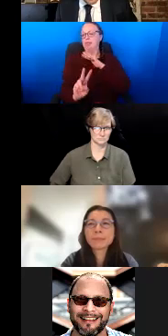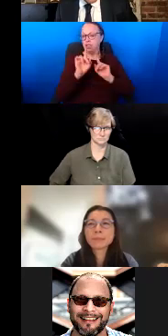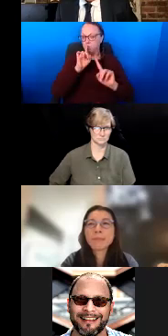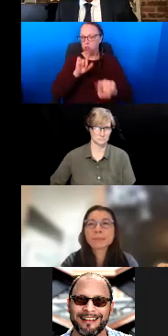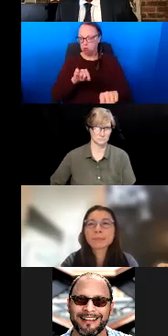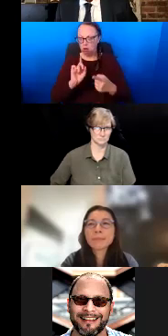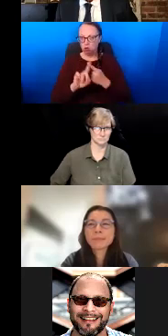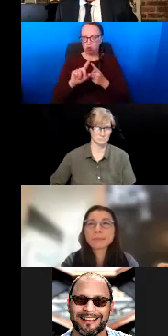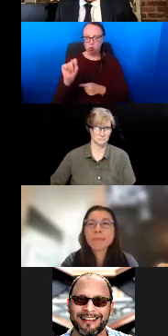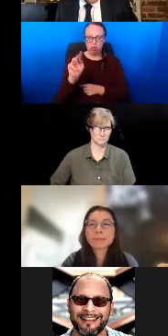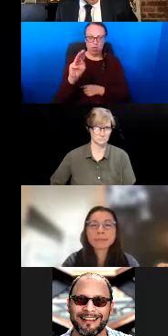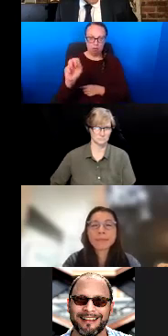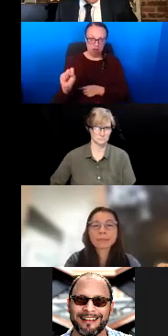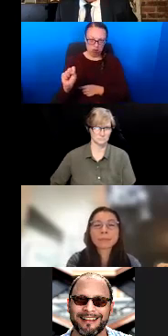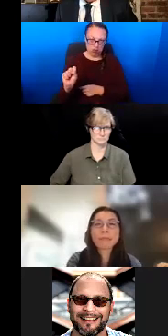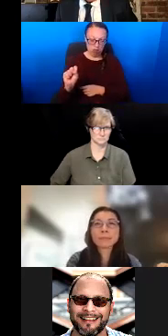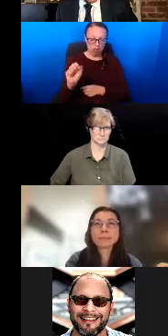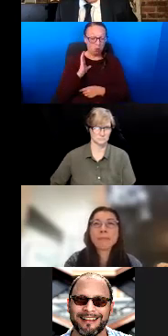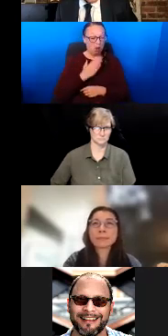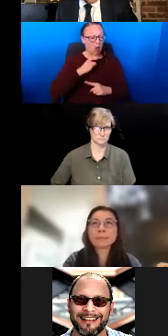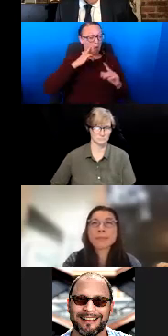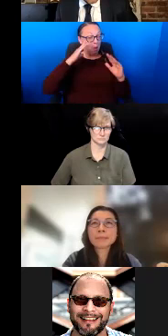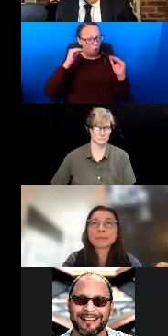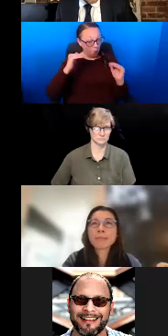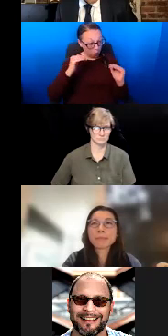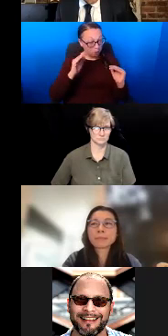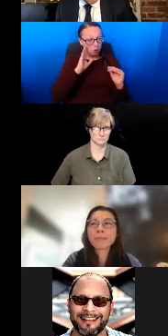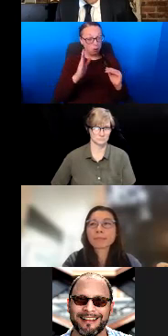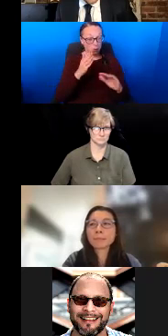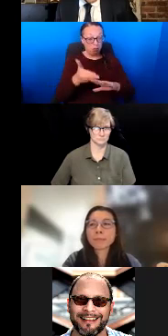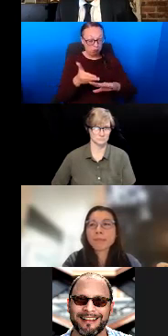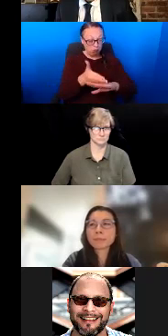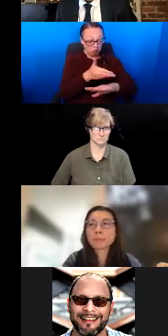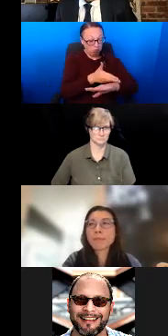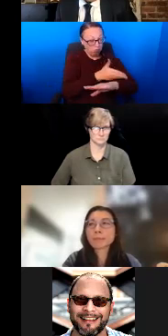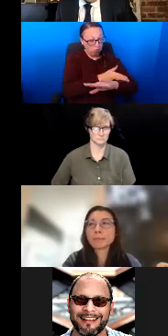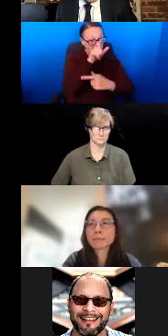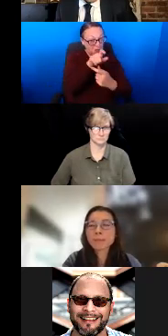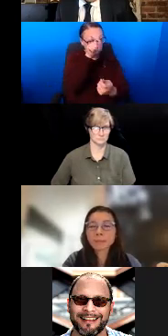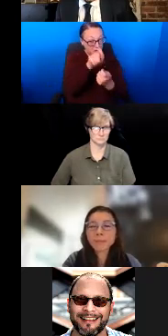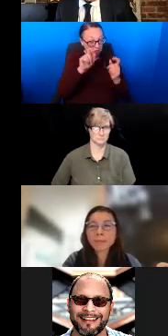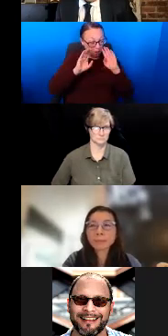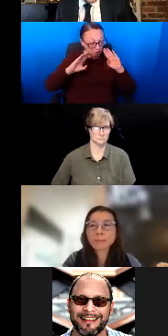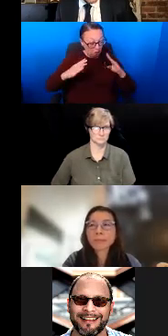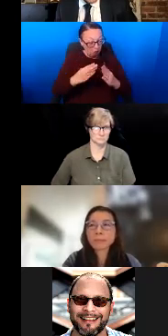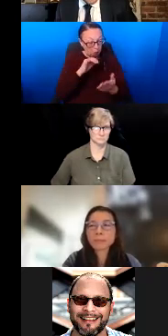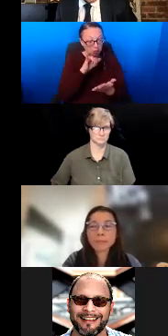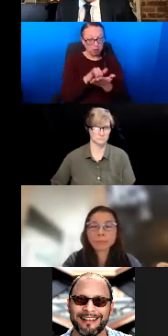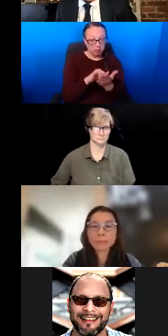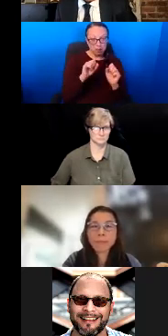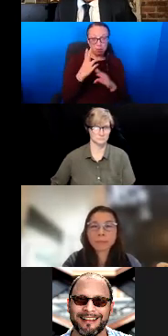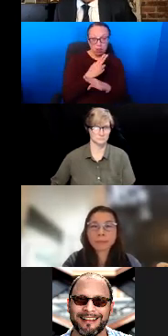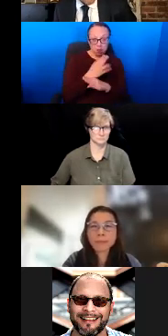TMS. Right? And so our big hope is that we'll refine this further as we move forward and be able to use these kinds of